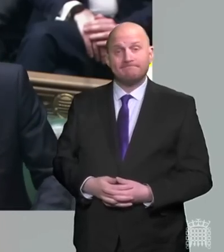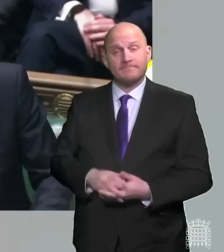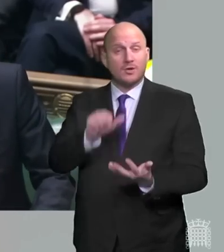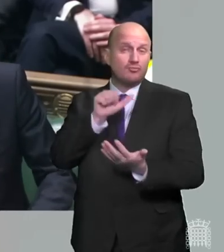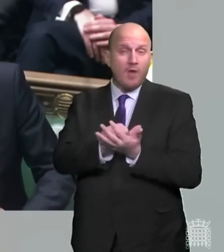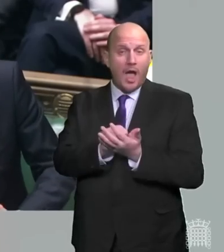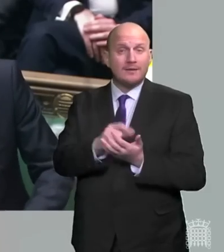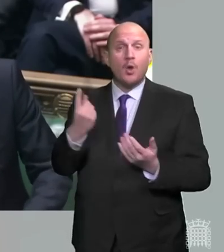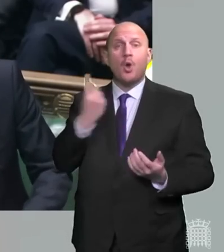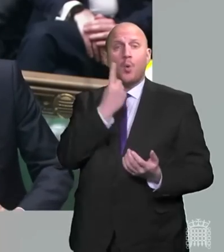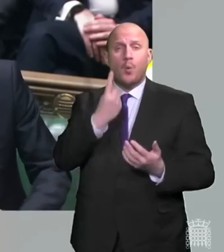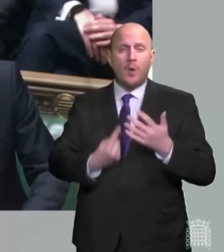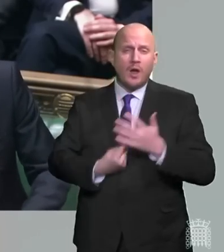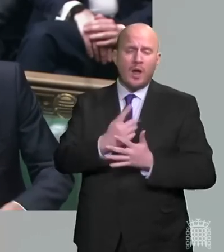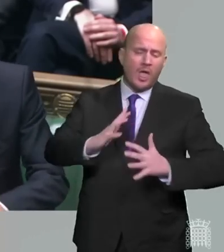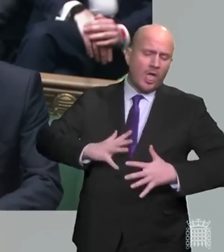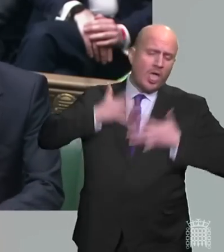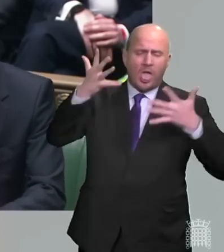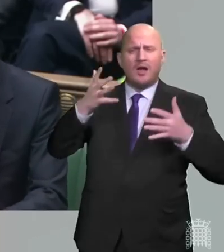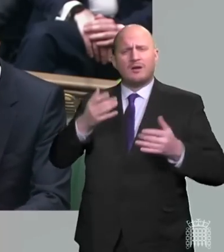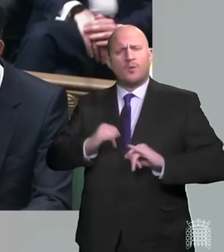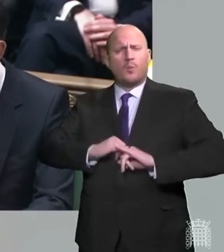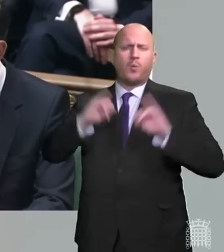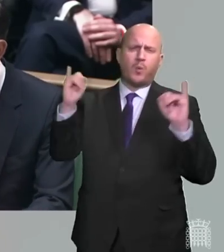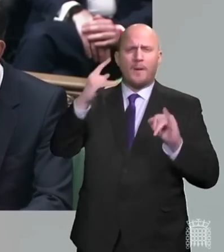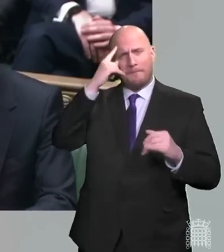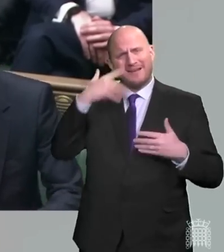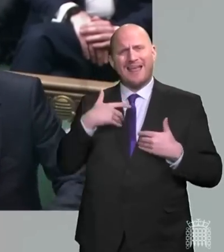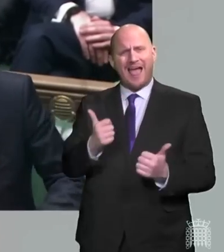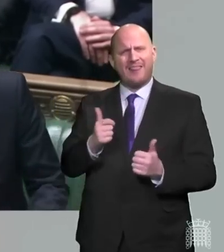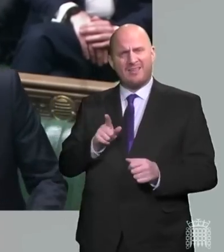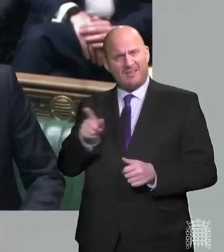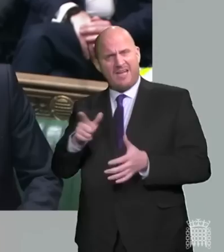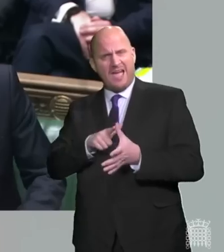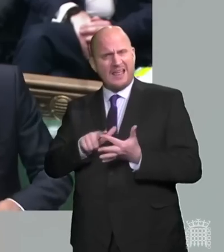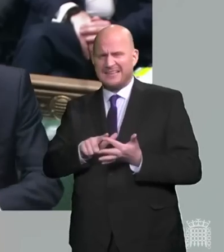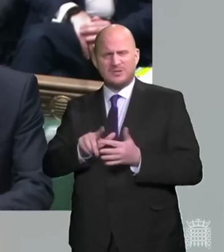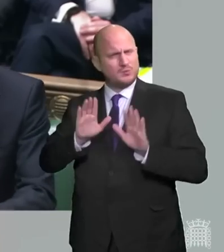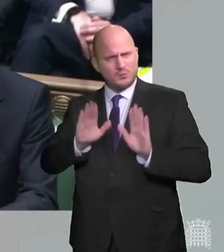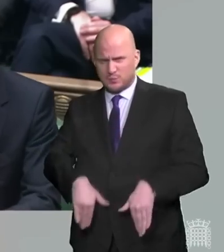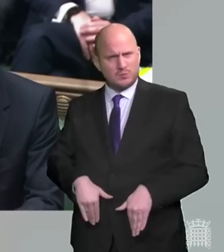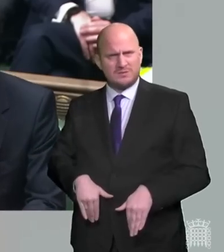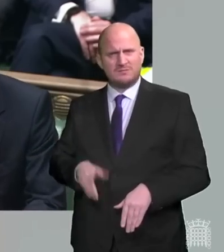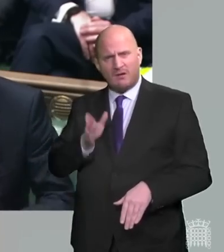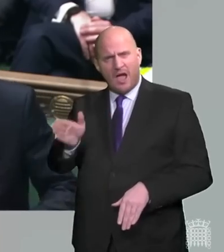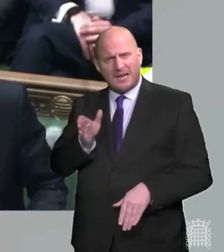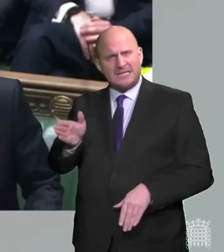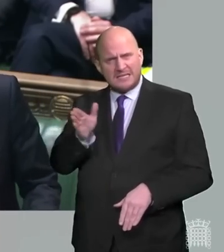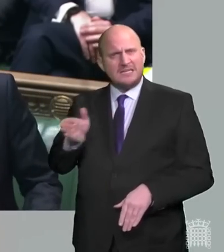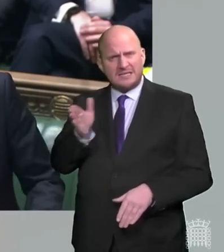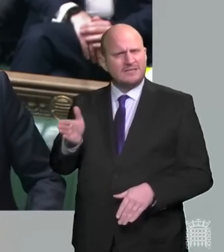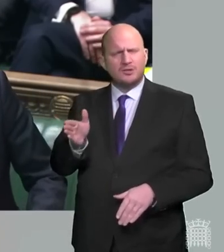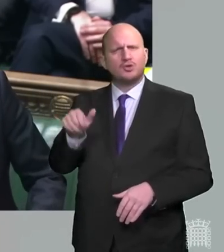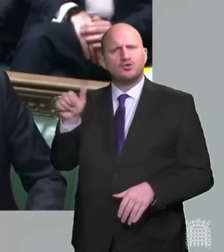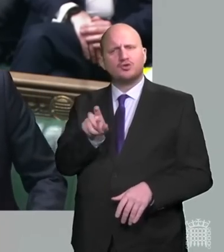crisis deserve compassionate care in a safe and appropriate setting, and too often they end up in A&E when they should be receiving